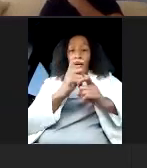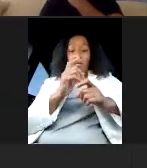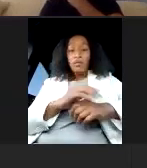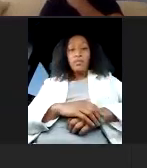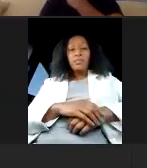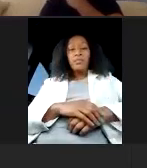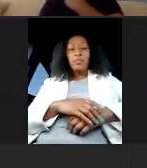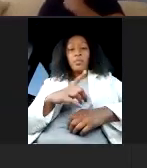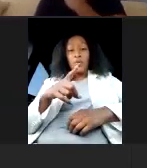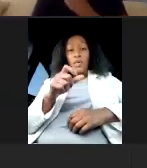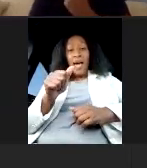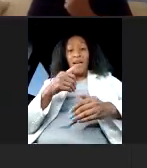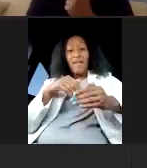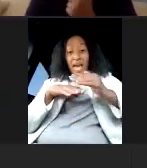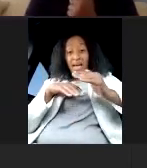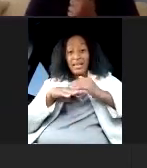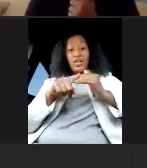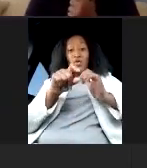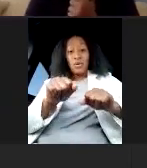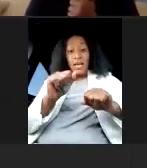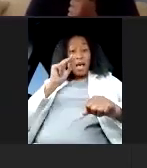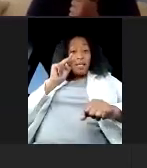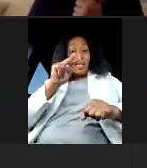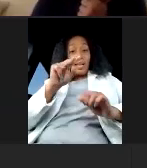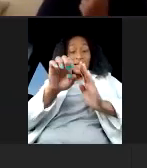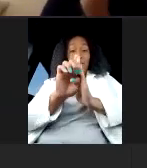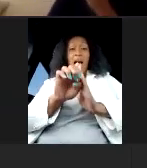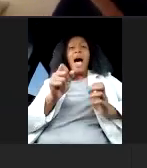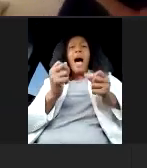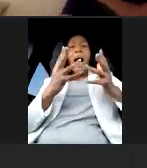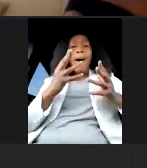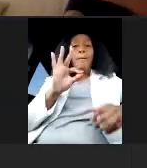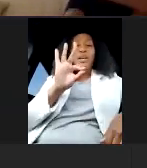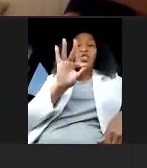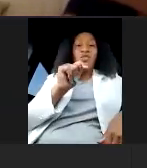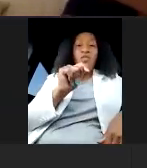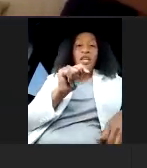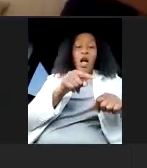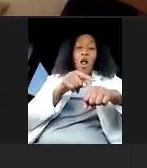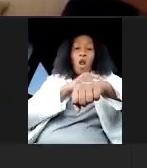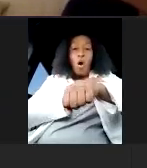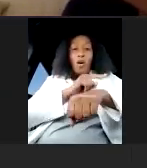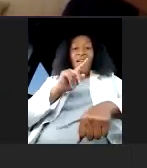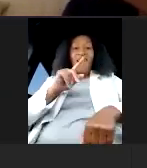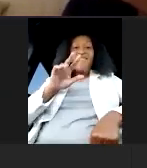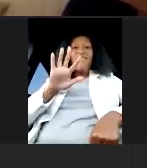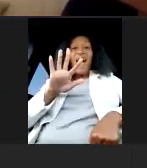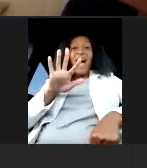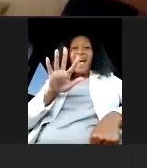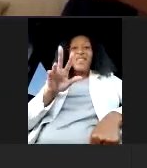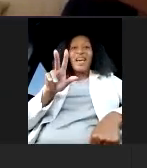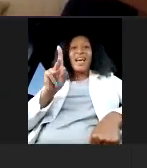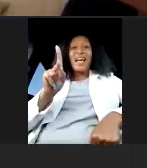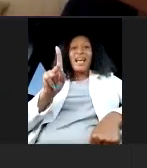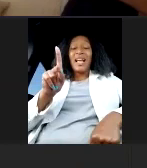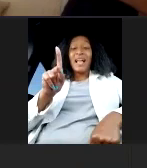that are worked. Okay. How many feet long is a 5K, 5-kilometer race? Okay. So